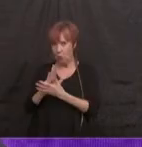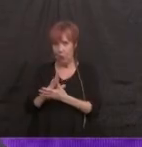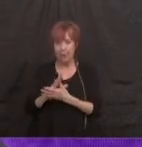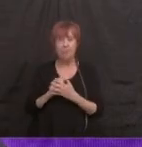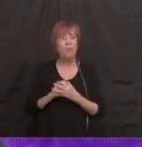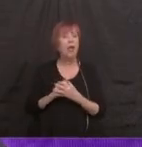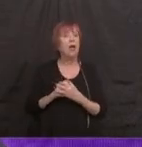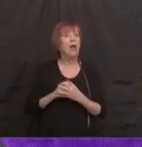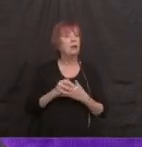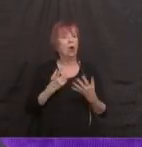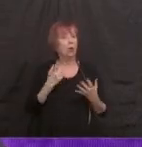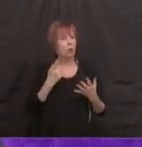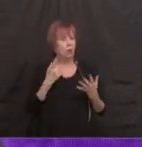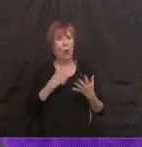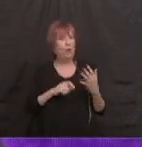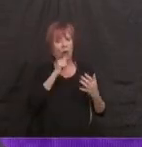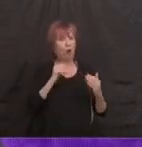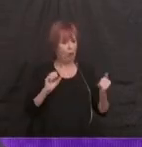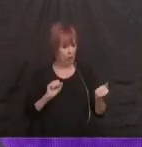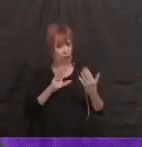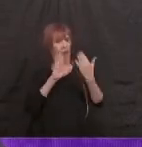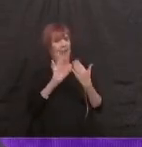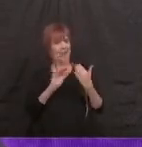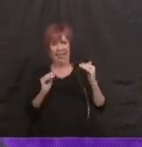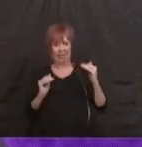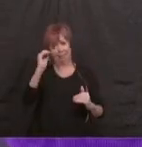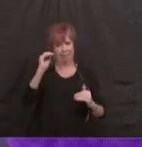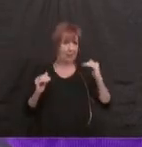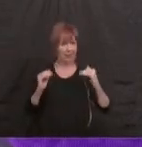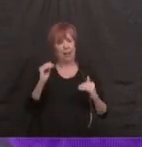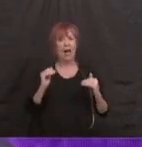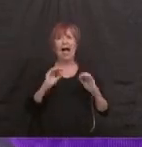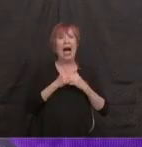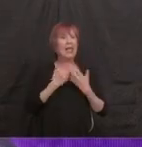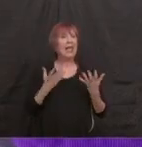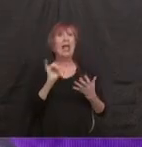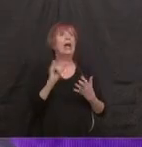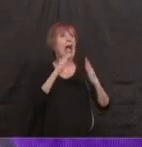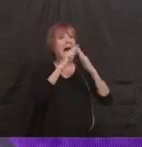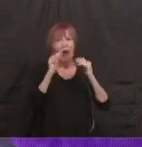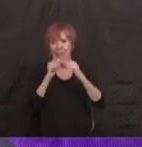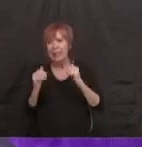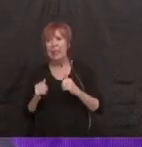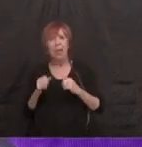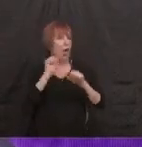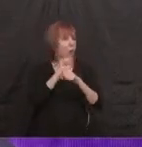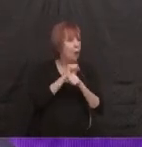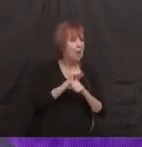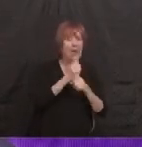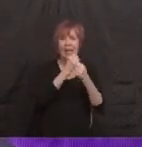women and girls in the county, especially in relation to housing, employment, and safety? And what is the role of